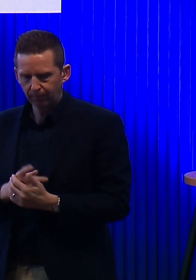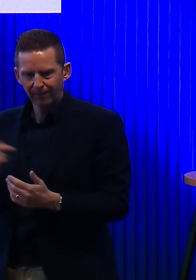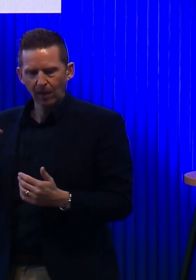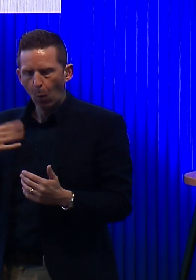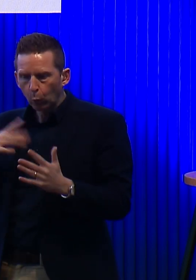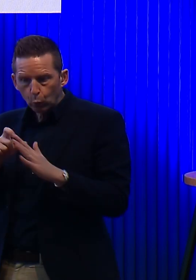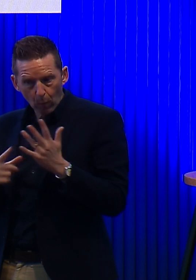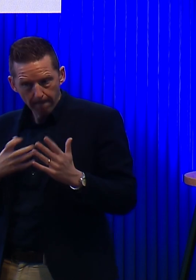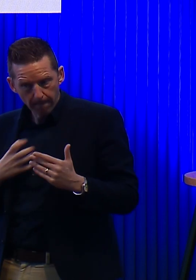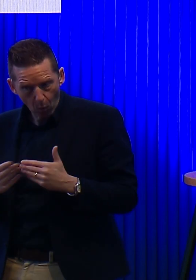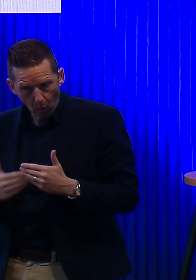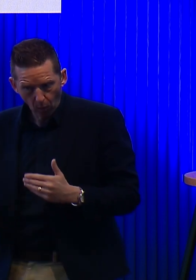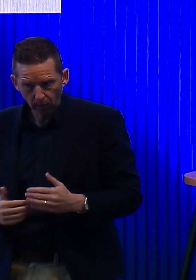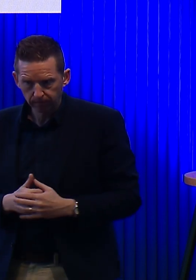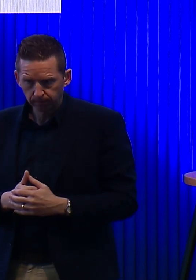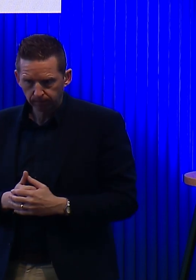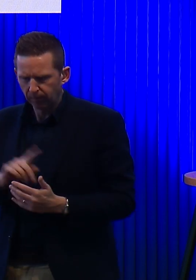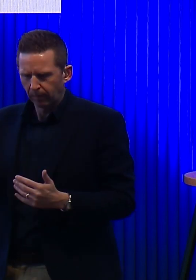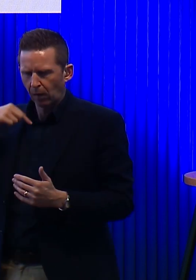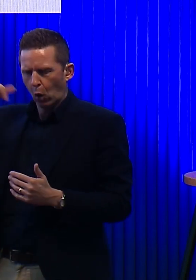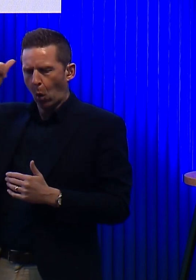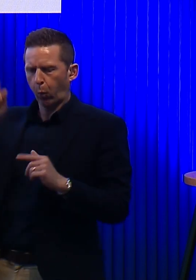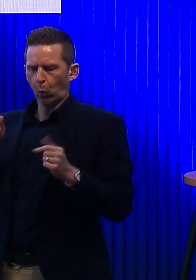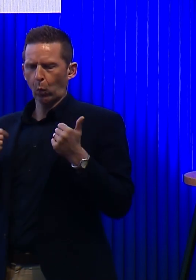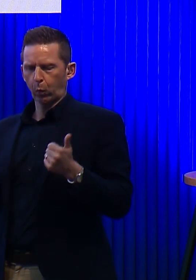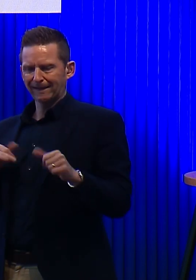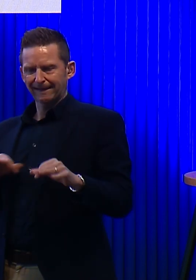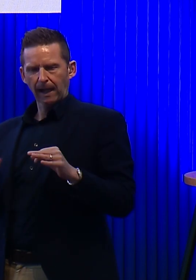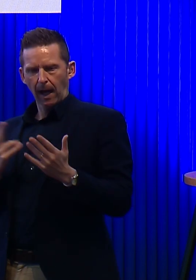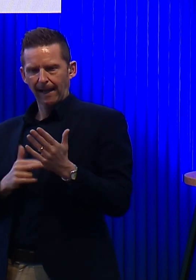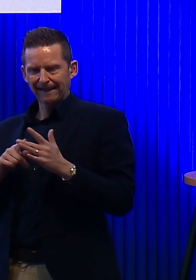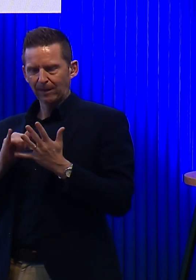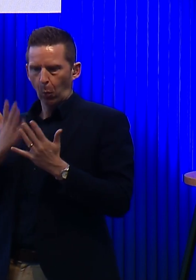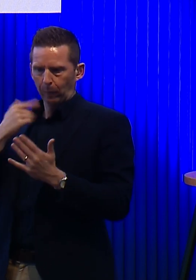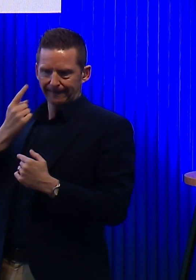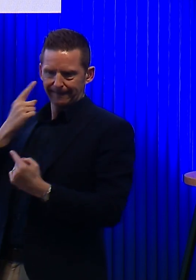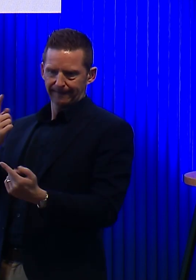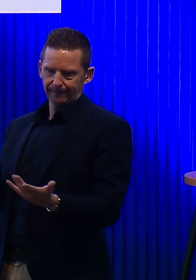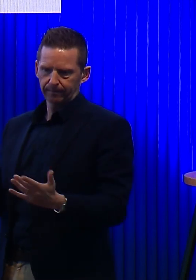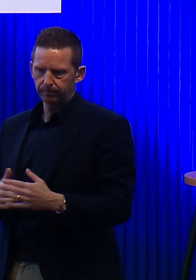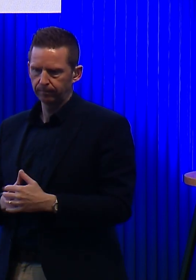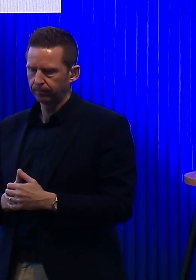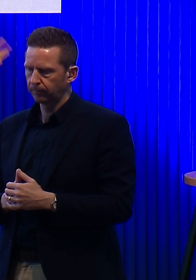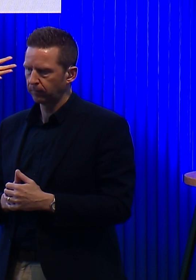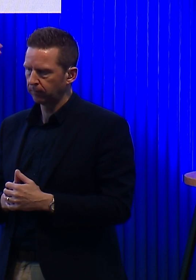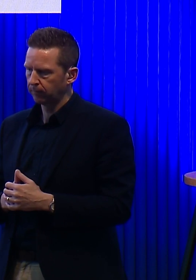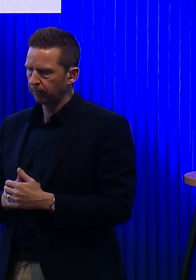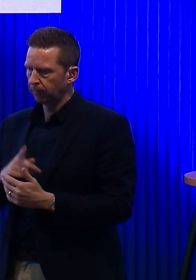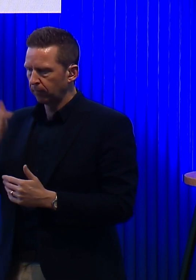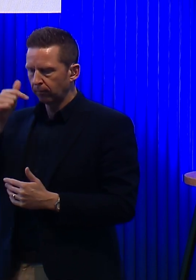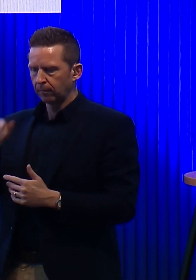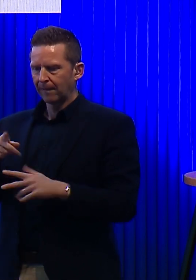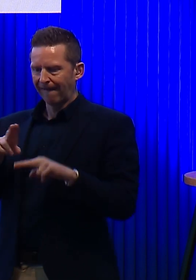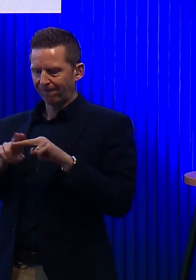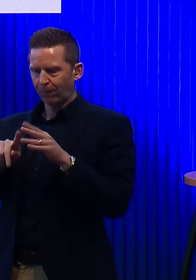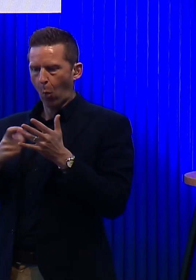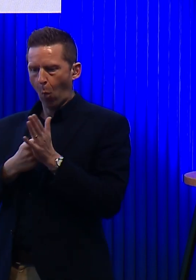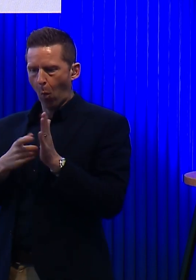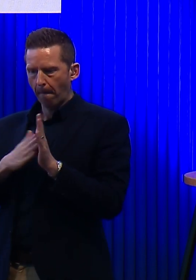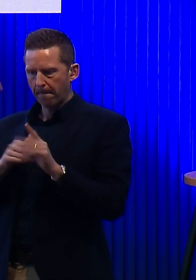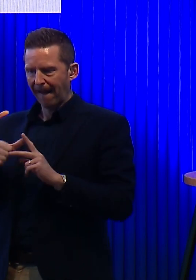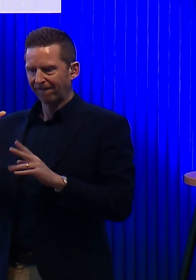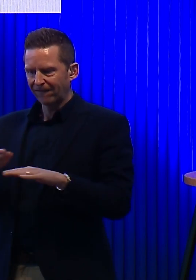do more of it, and we know what good design is when we see it. You know that form follows function. We know